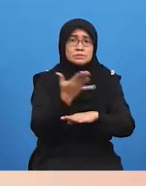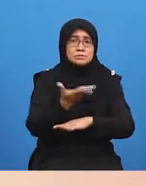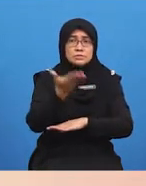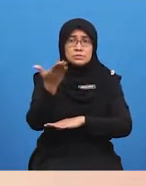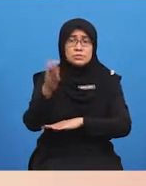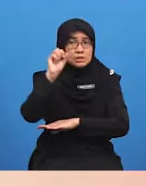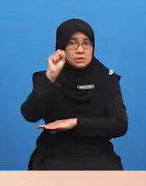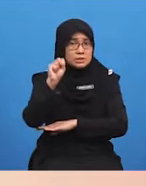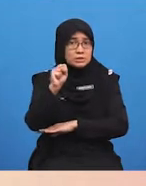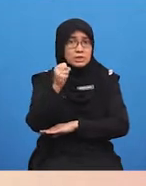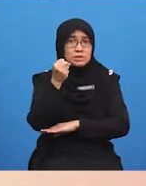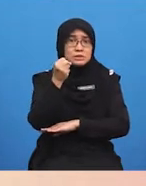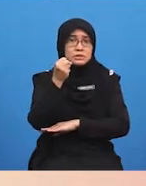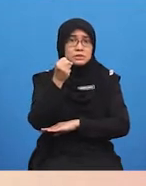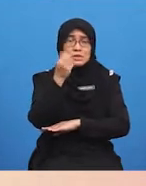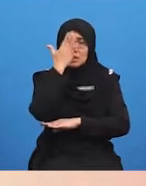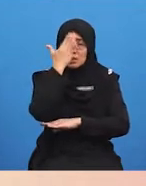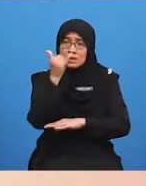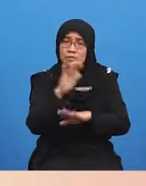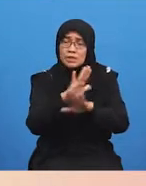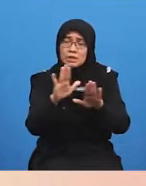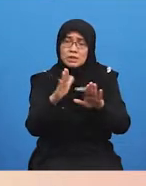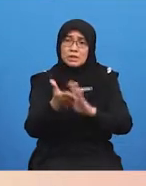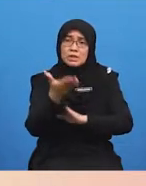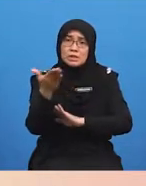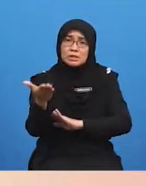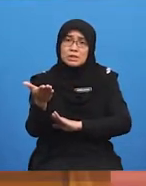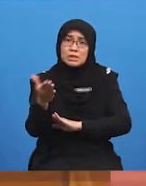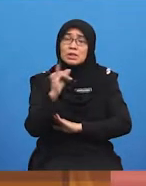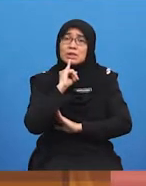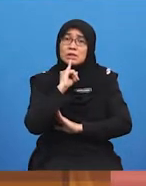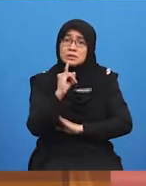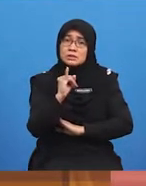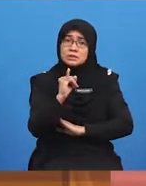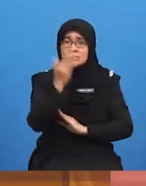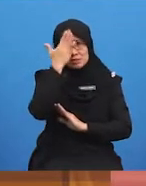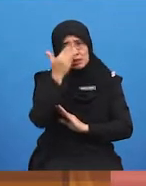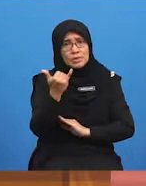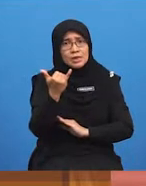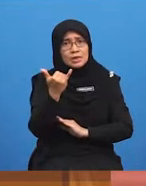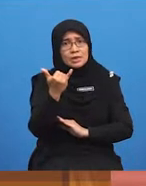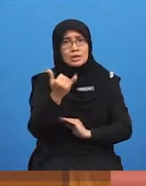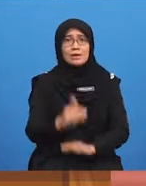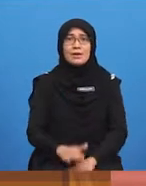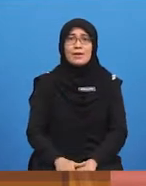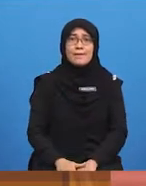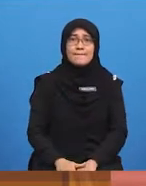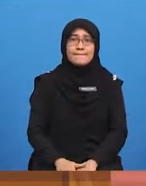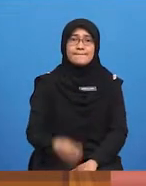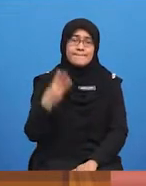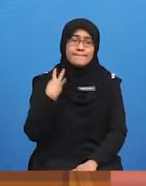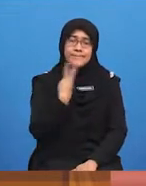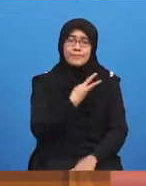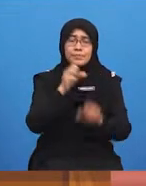is? Is there is wrong? Well, you can use both,